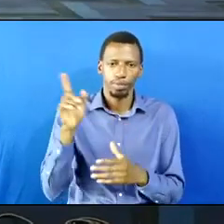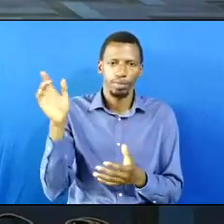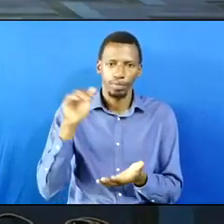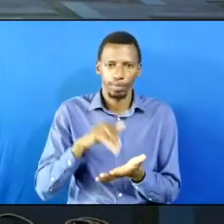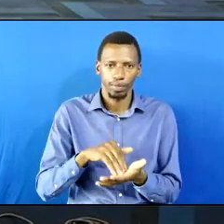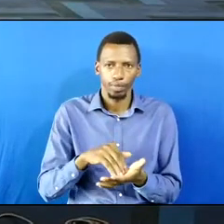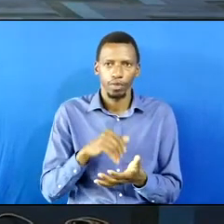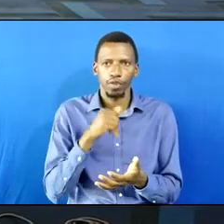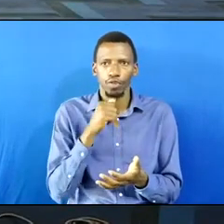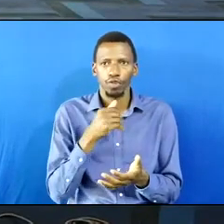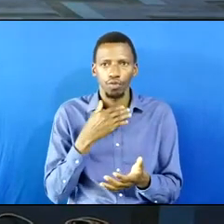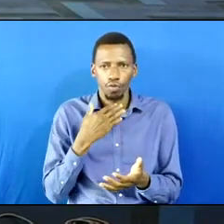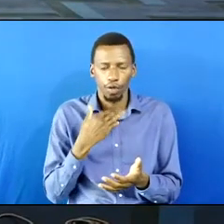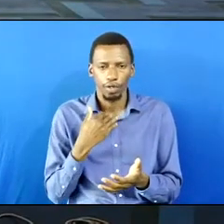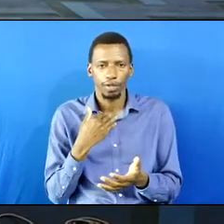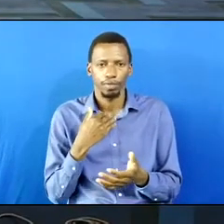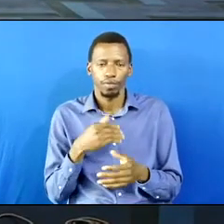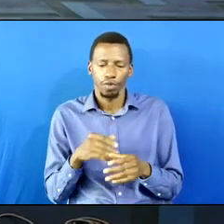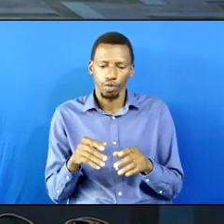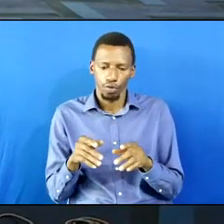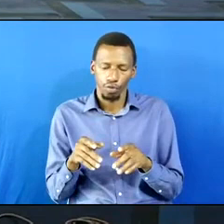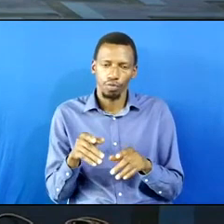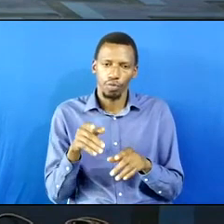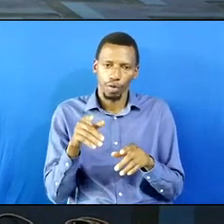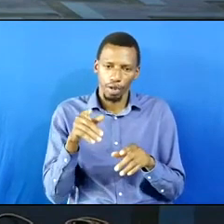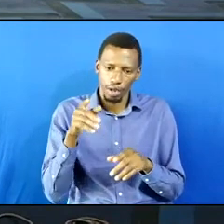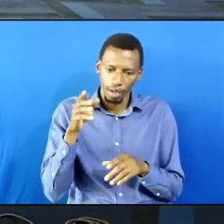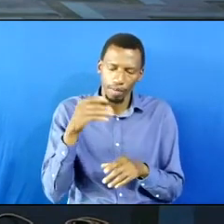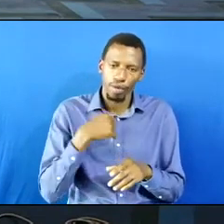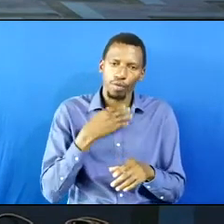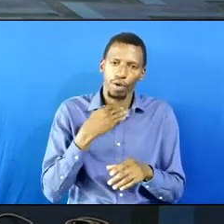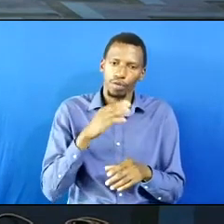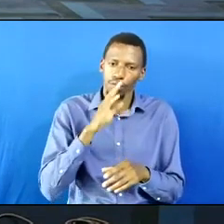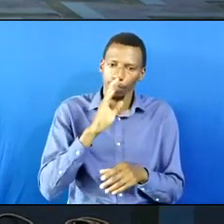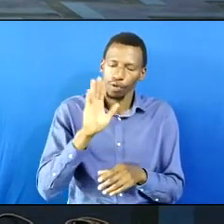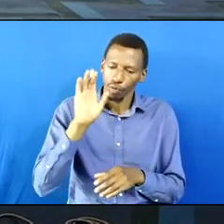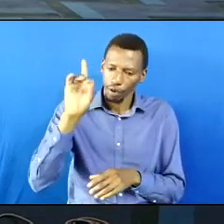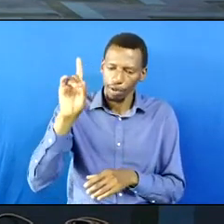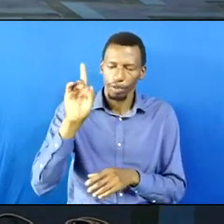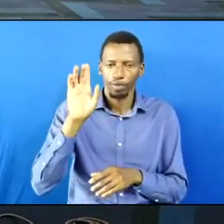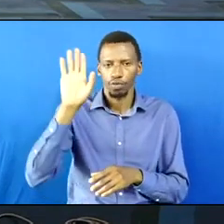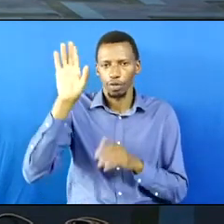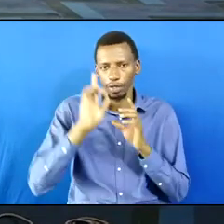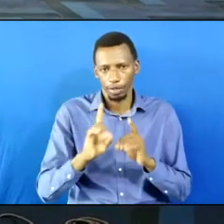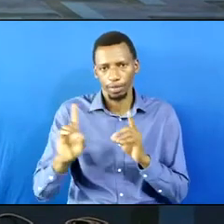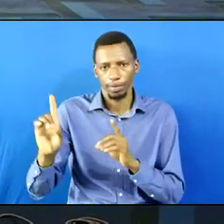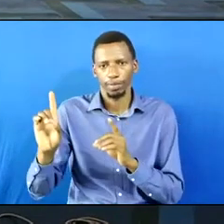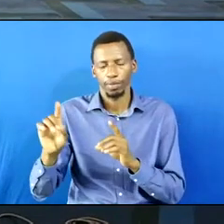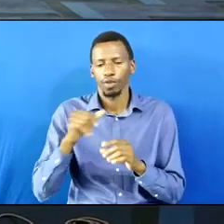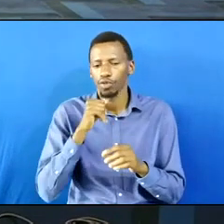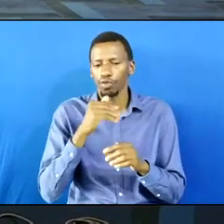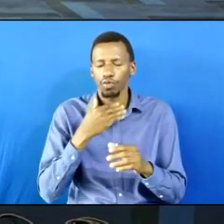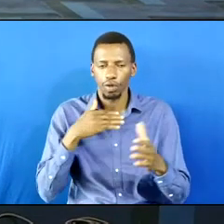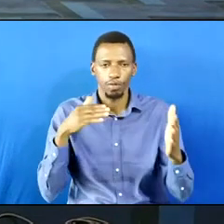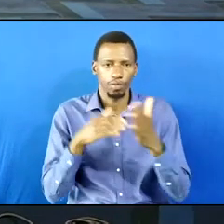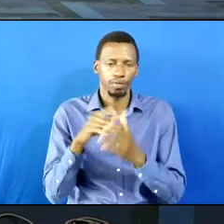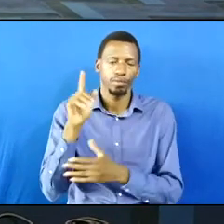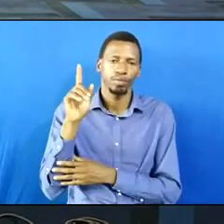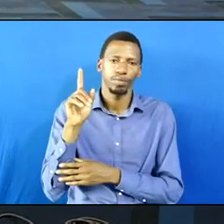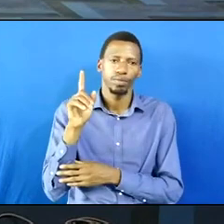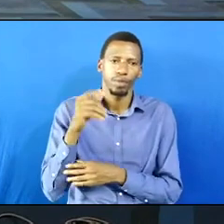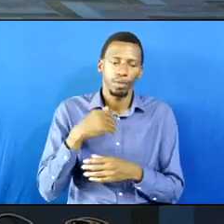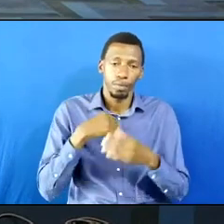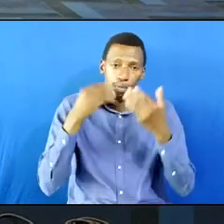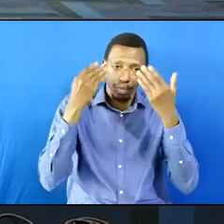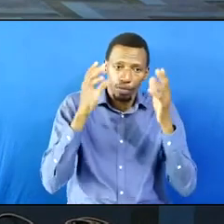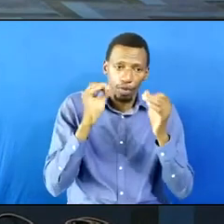one of the betrayers. I want to be one of your ambassadors, but not your betrayer. I don't know if